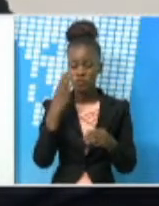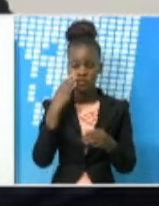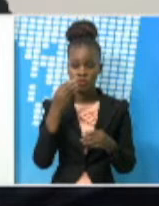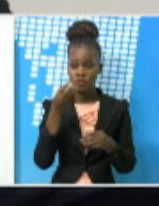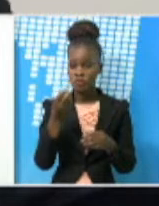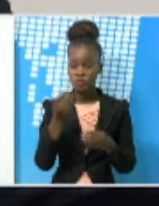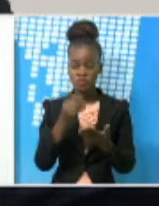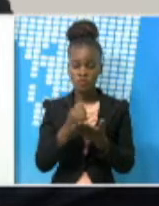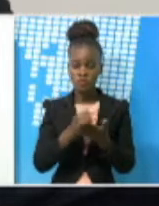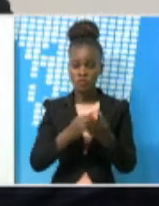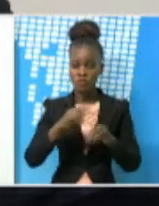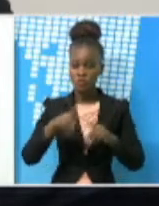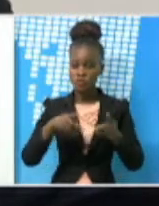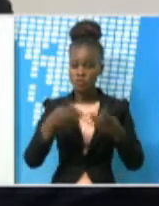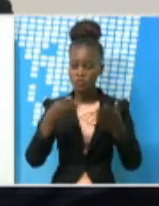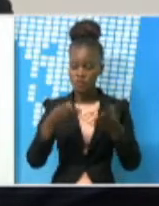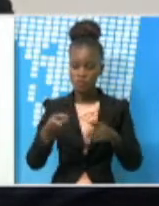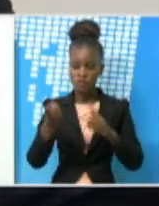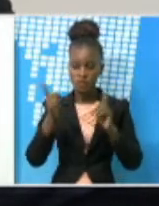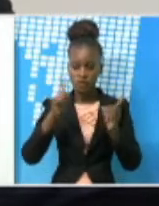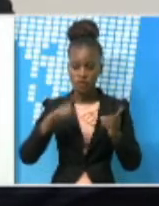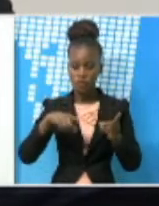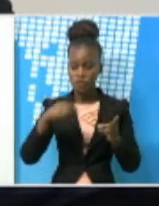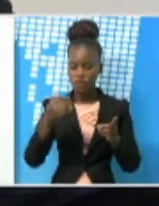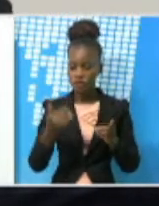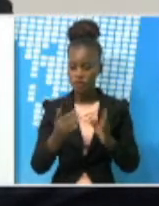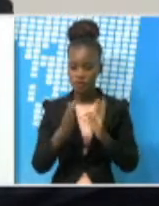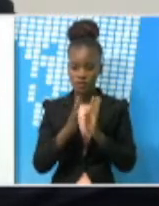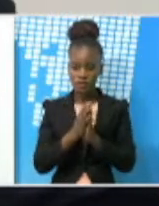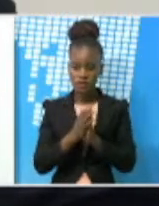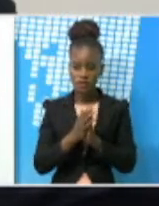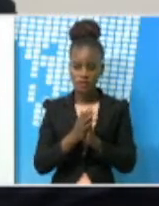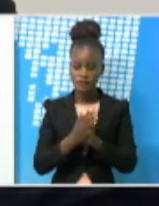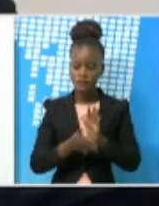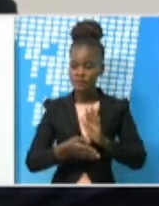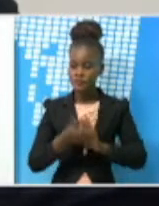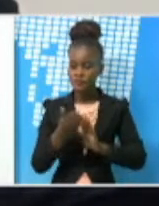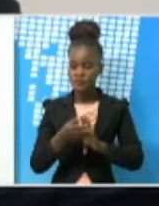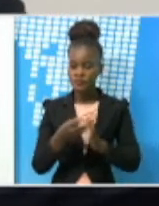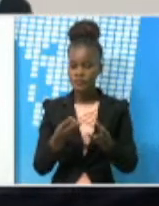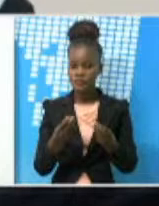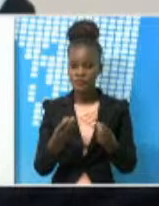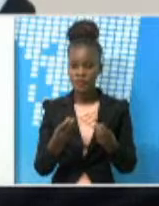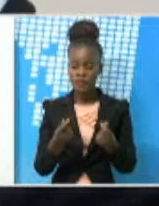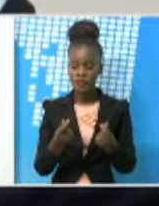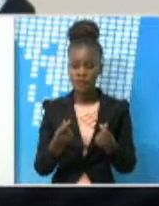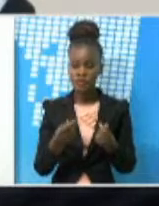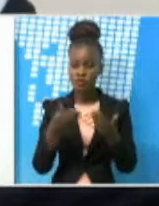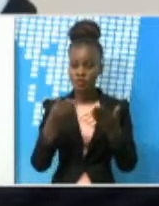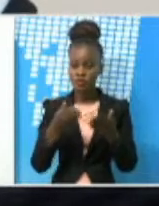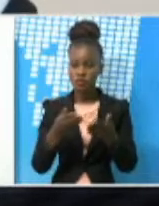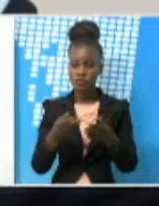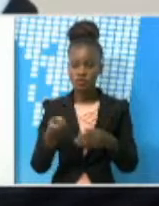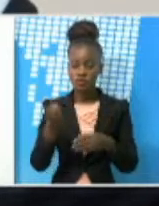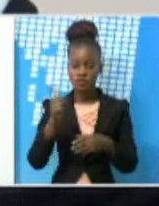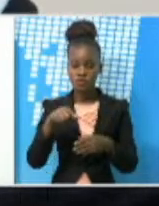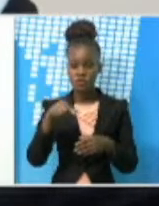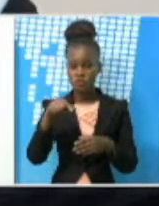People say it brings in efficiencies and it also eases monitoring. hasn't yet commenced, Mr.